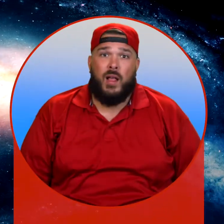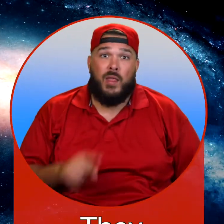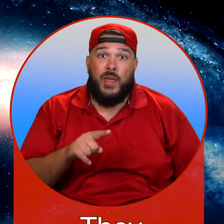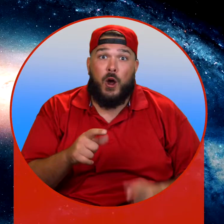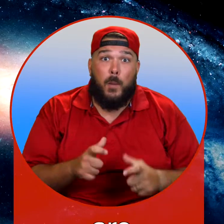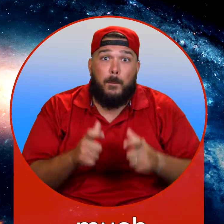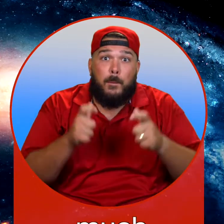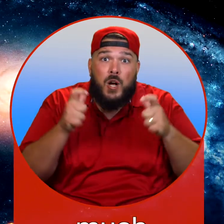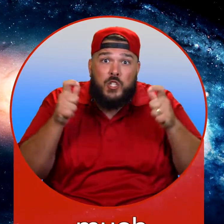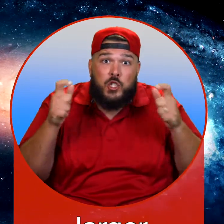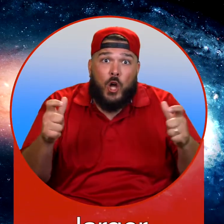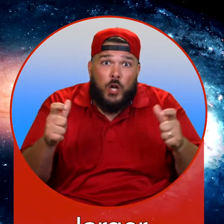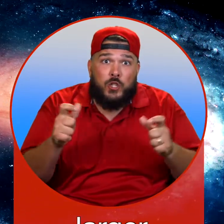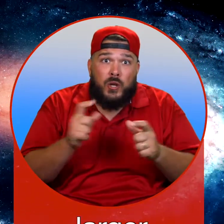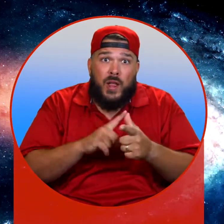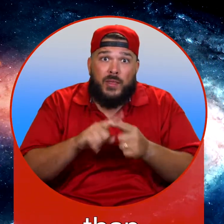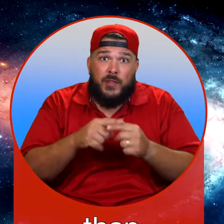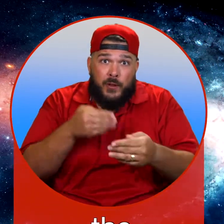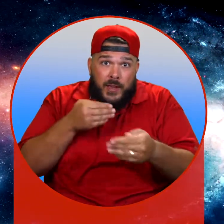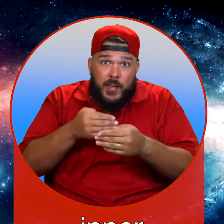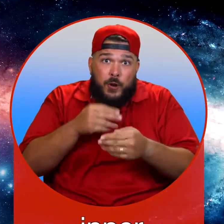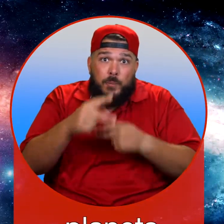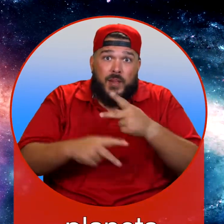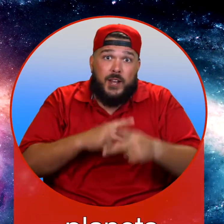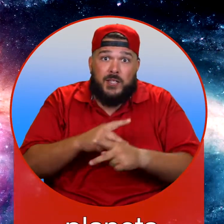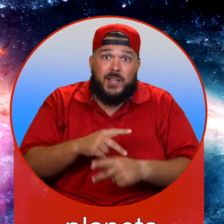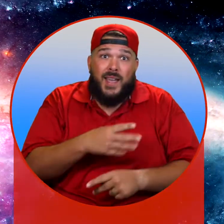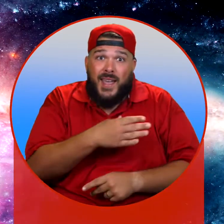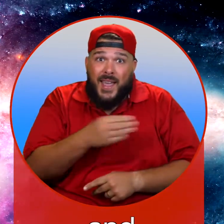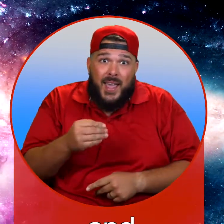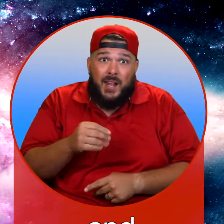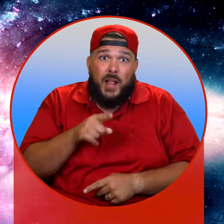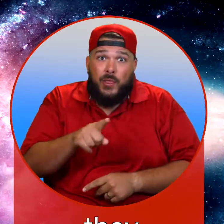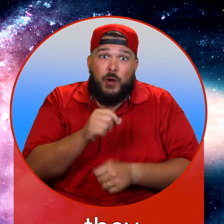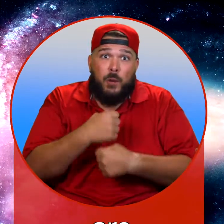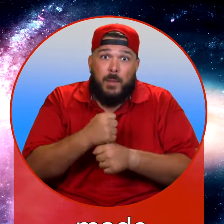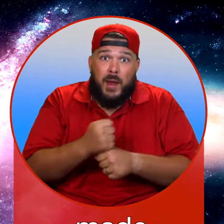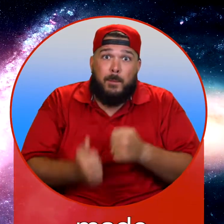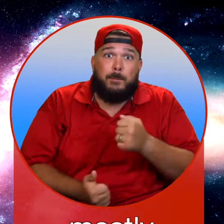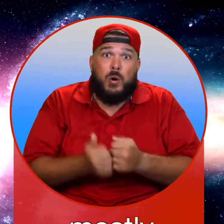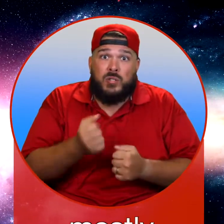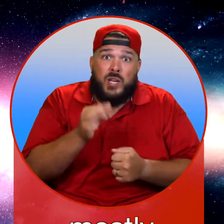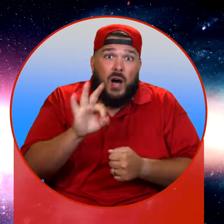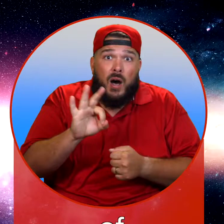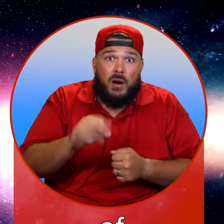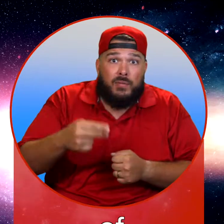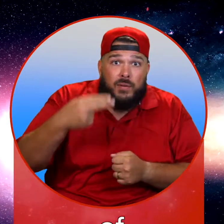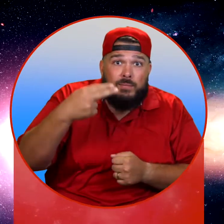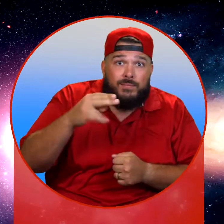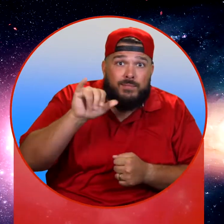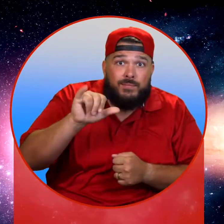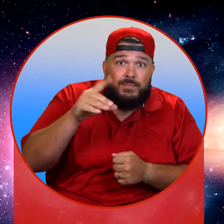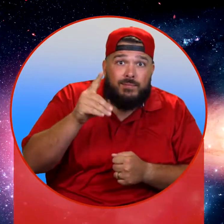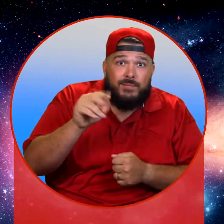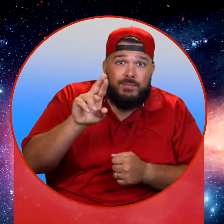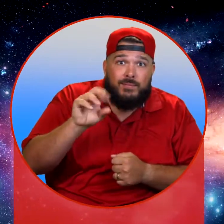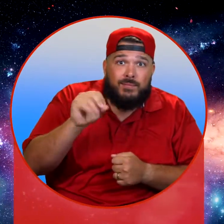They are much larger than their inner planets and they are made mostly of